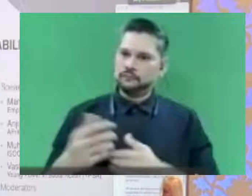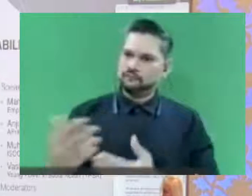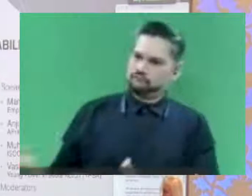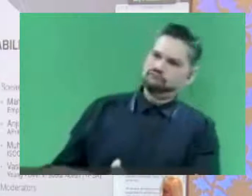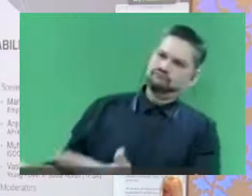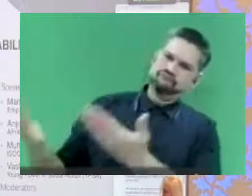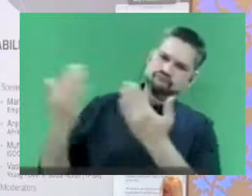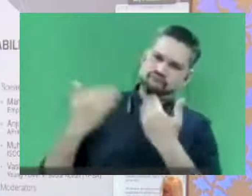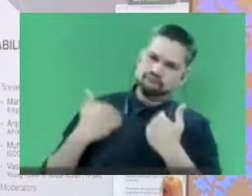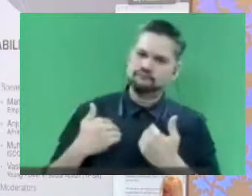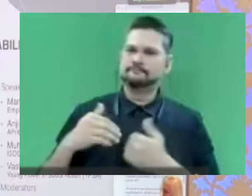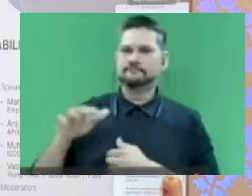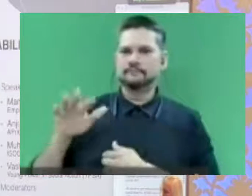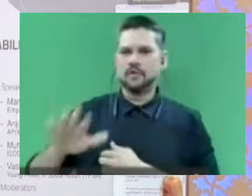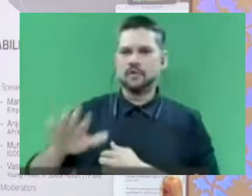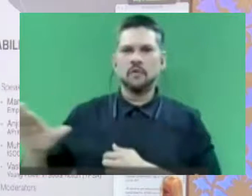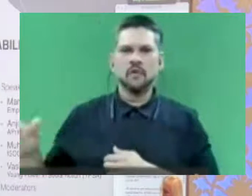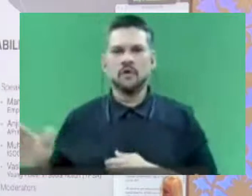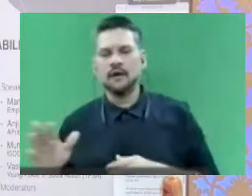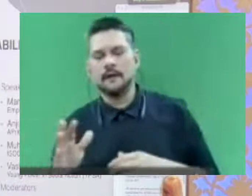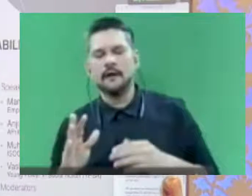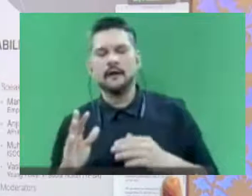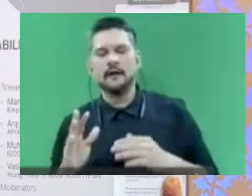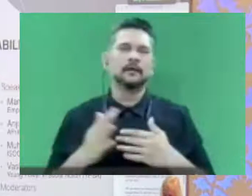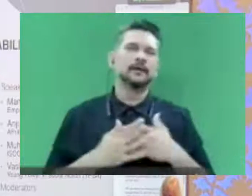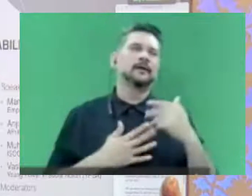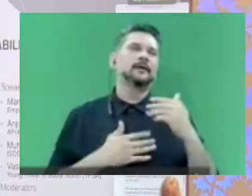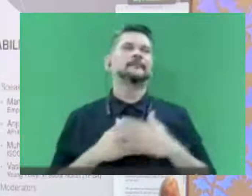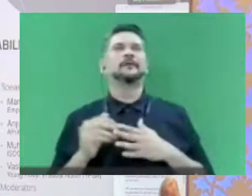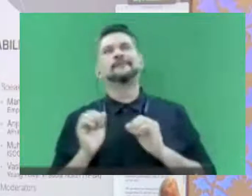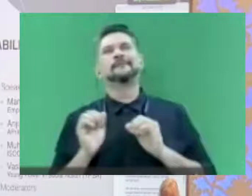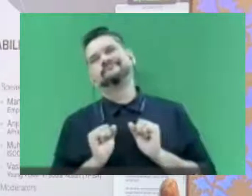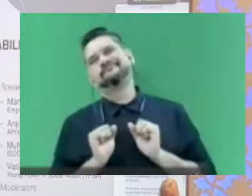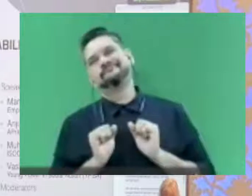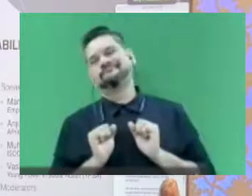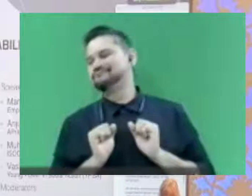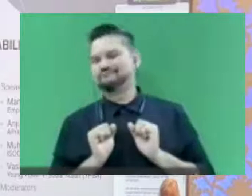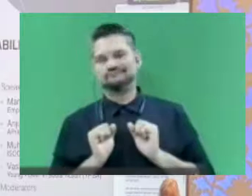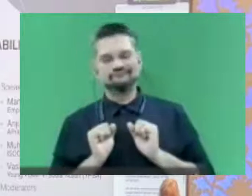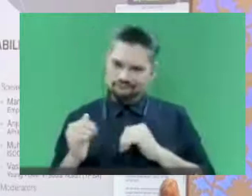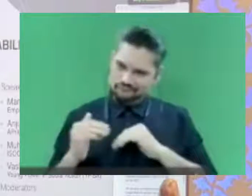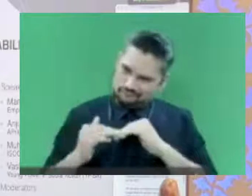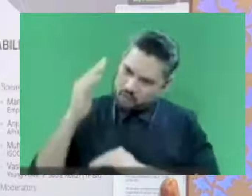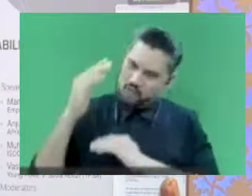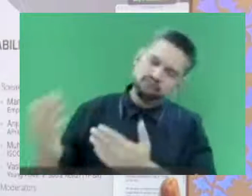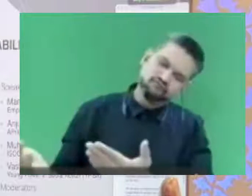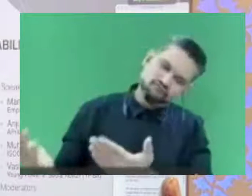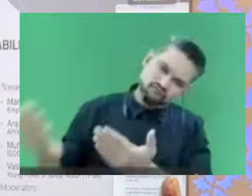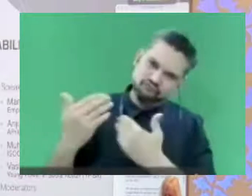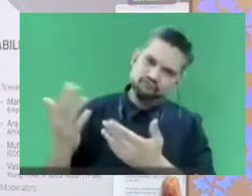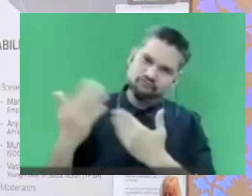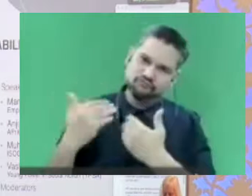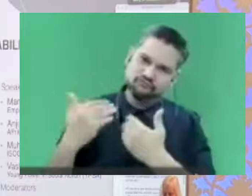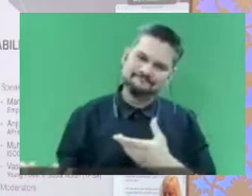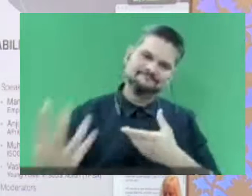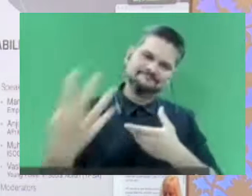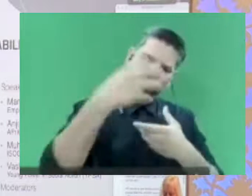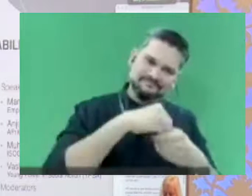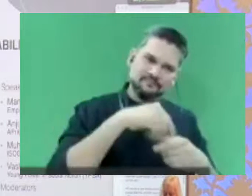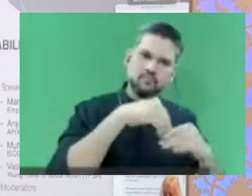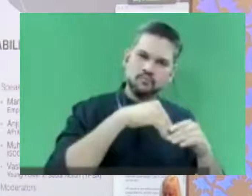of their own comfort zones and to include in these kind of